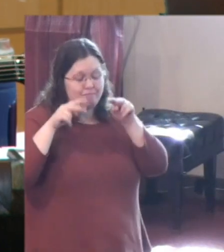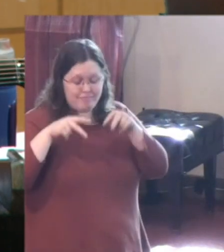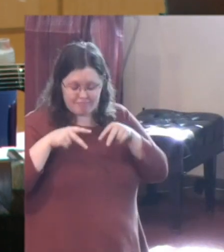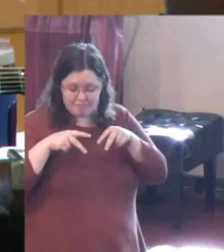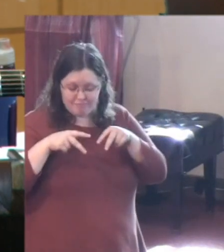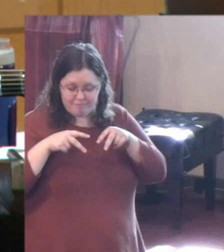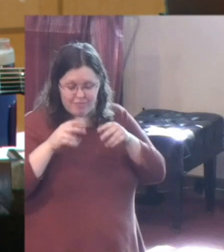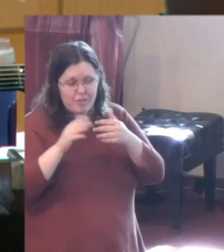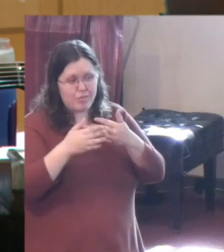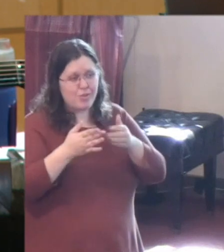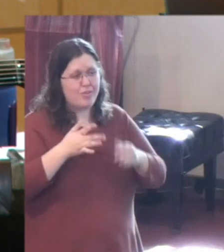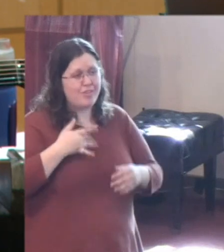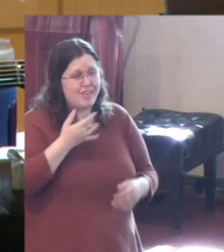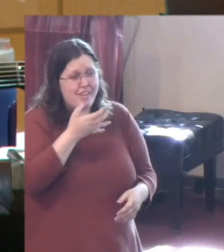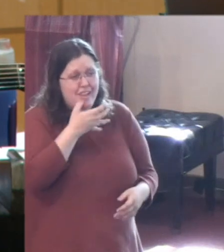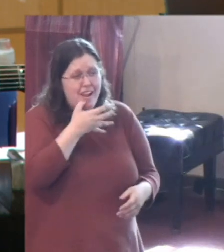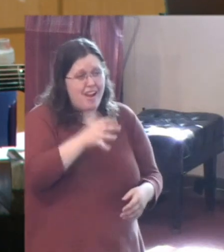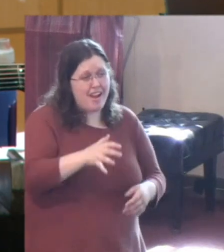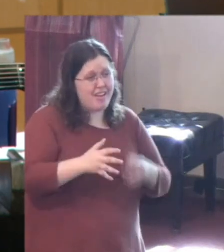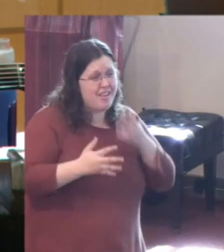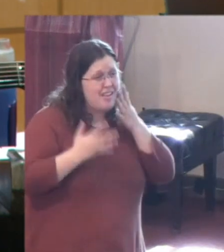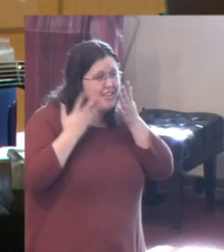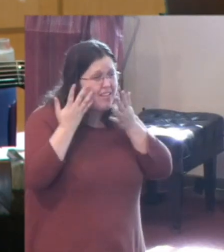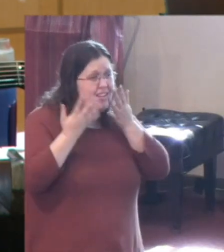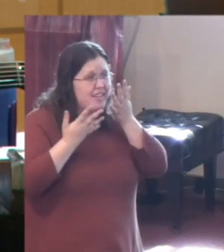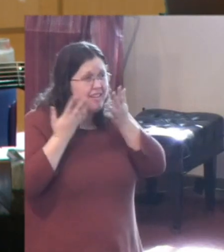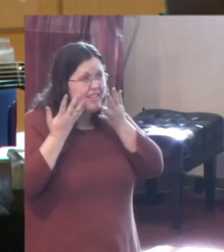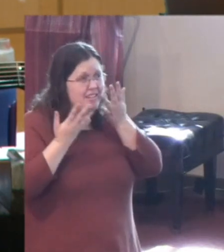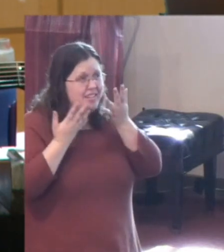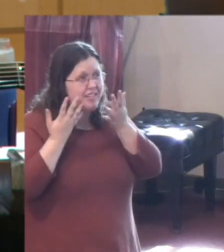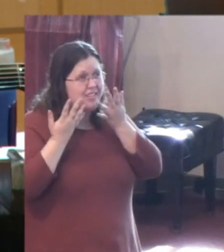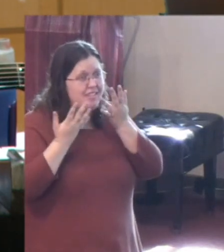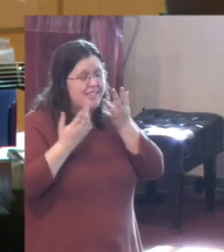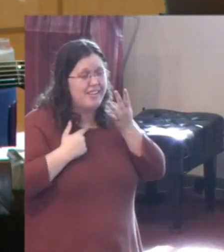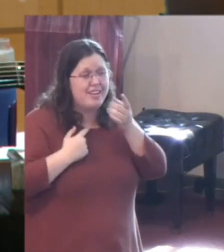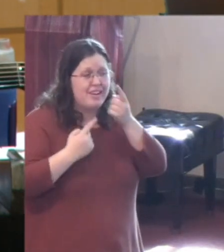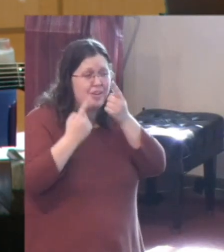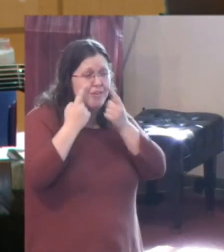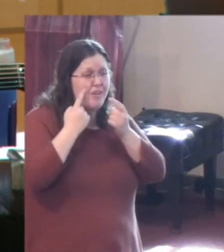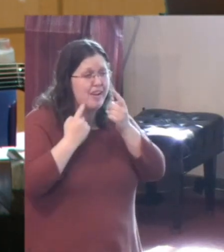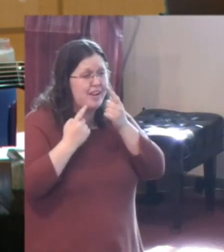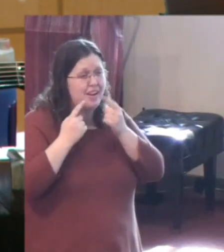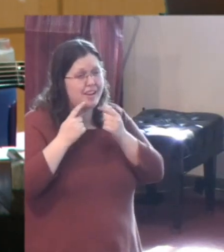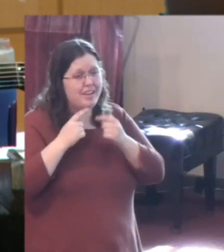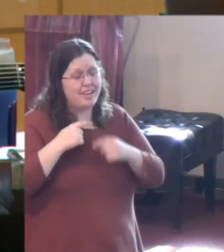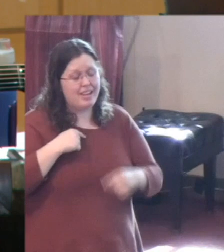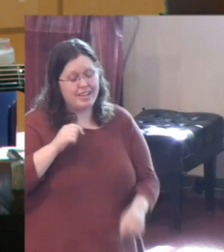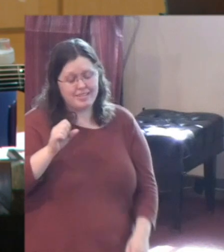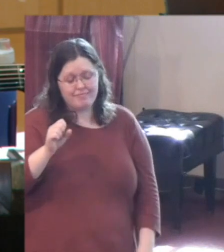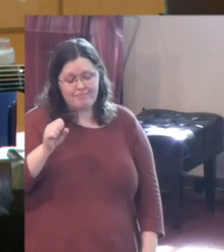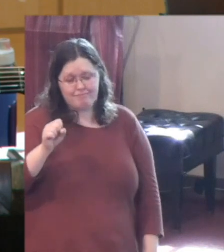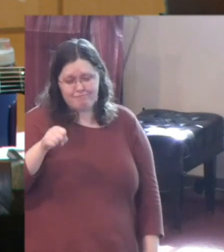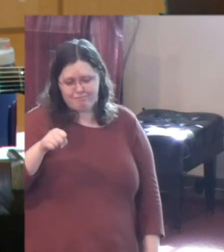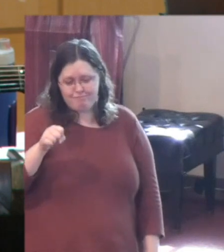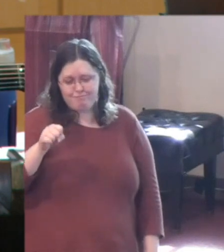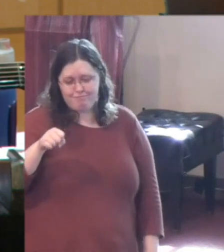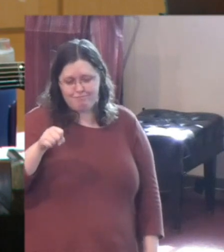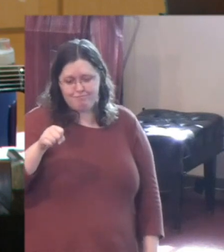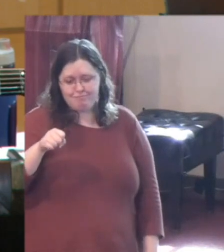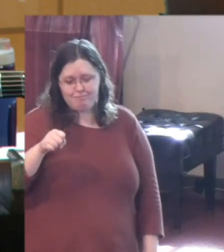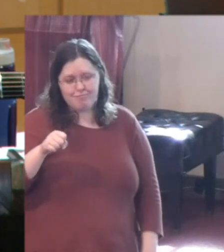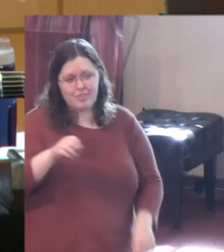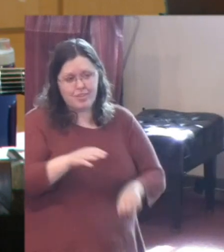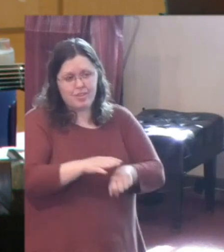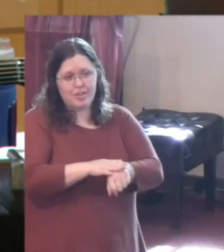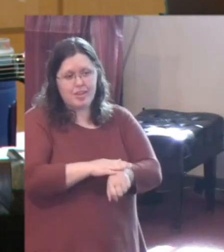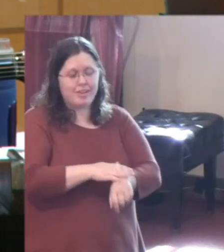room suddenly feels hot. Am I right? I nod slowly. Okay,